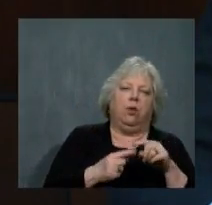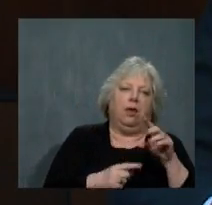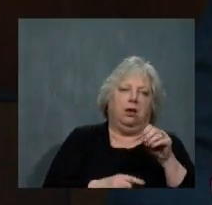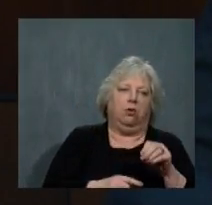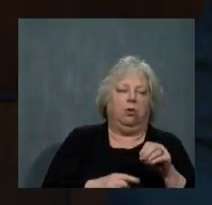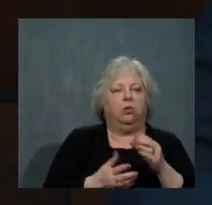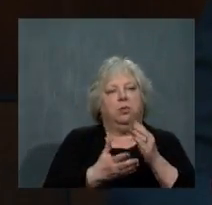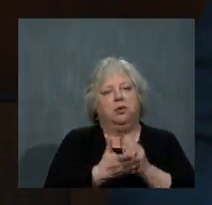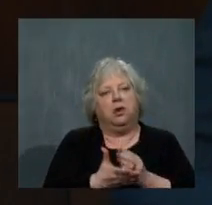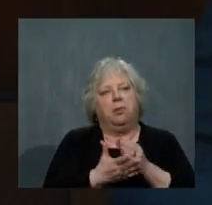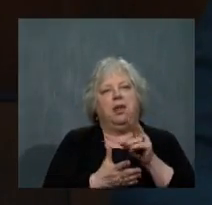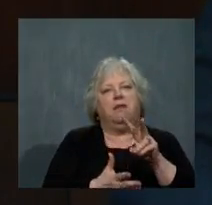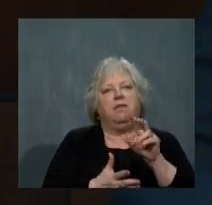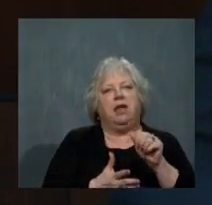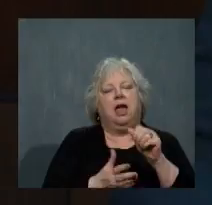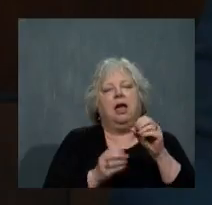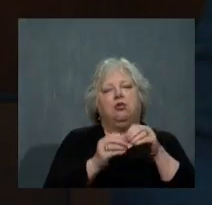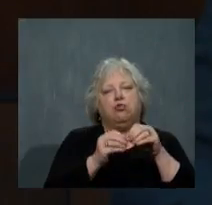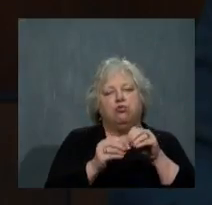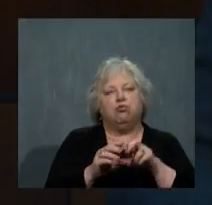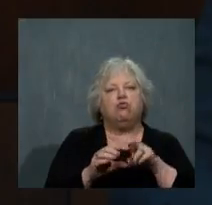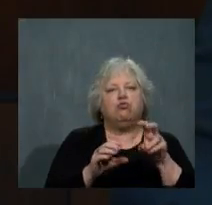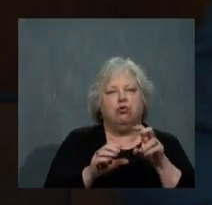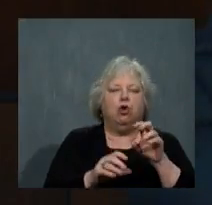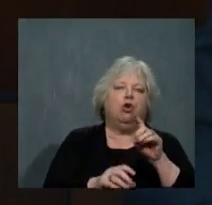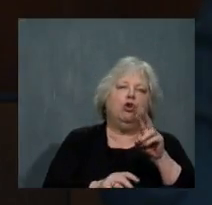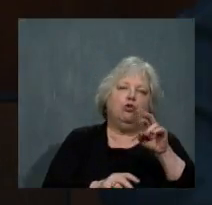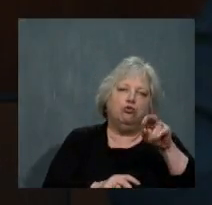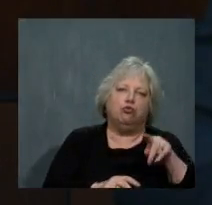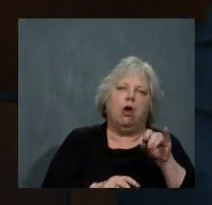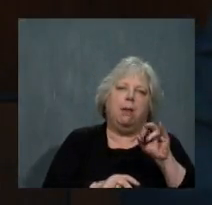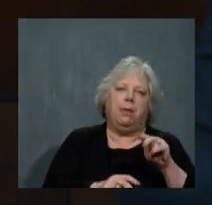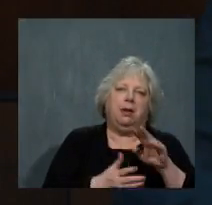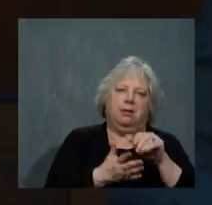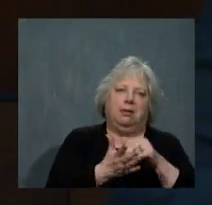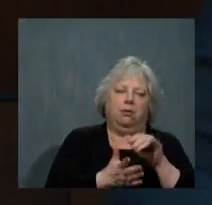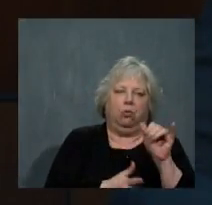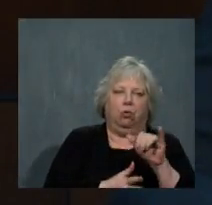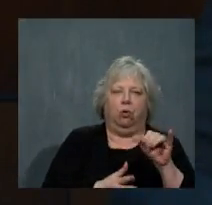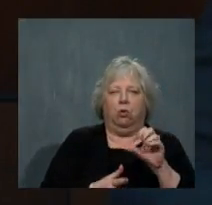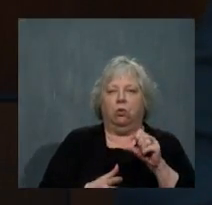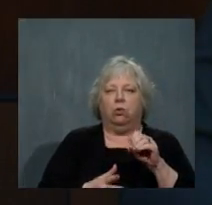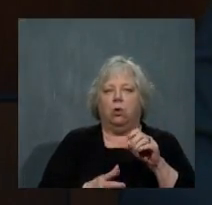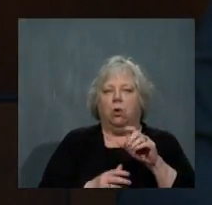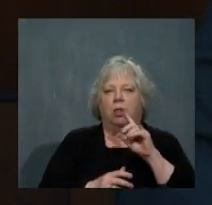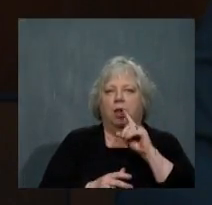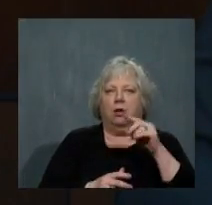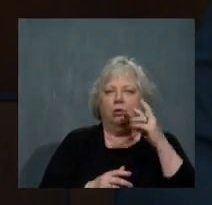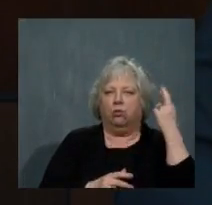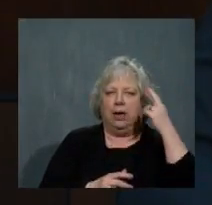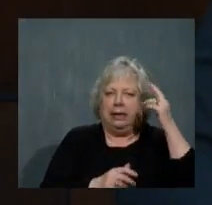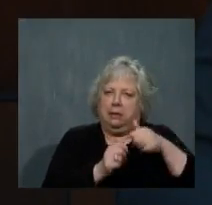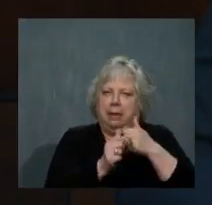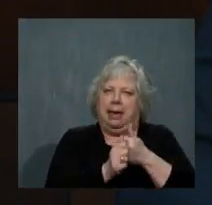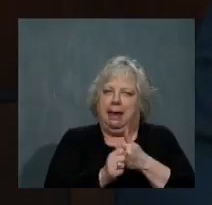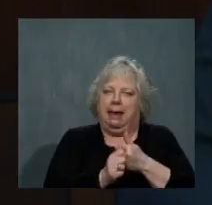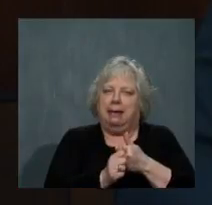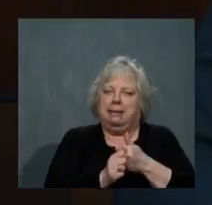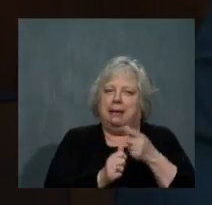we stop by the VA drop-in center as well. So there's a real method to this.